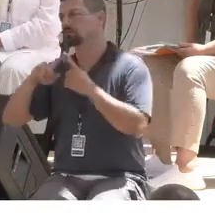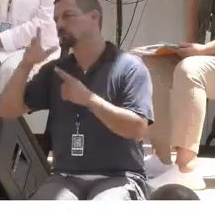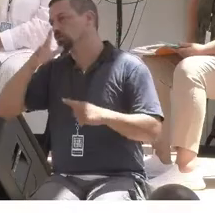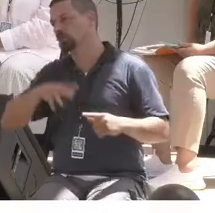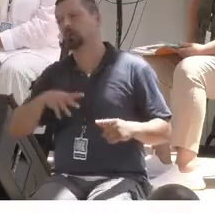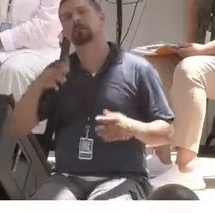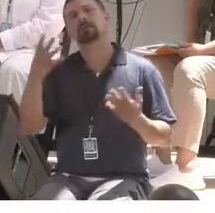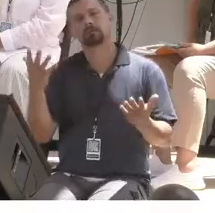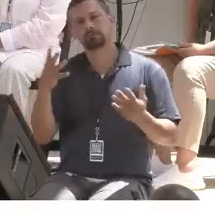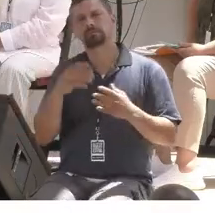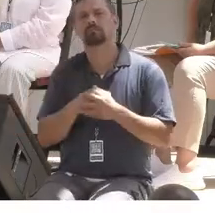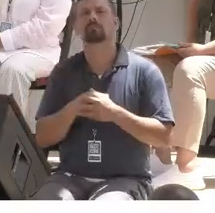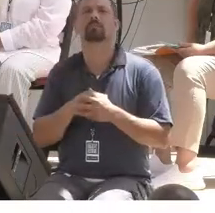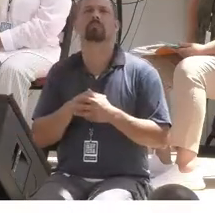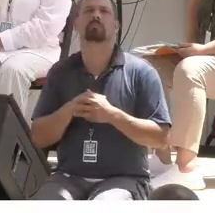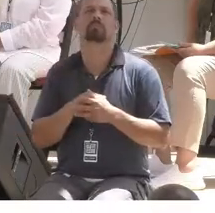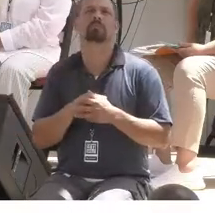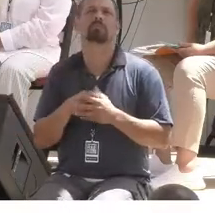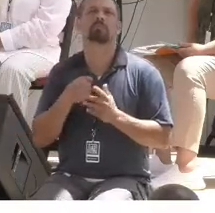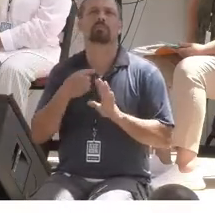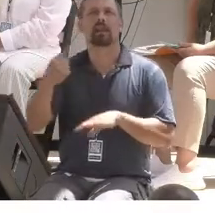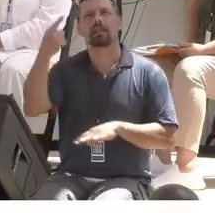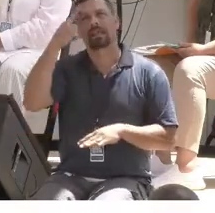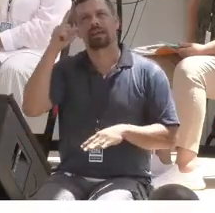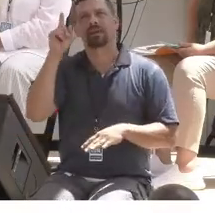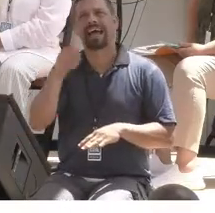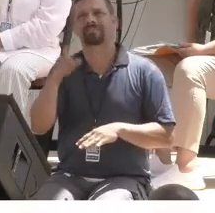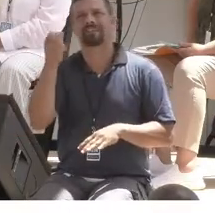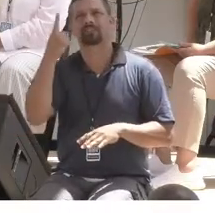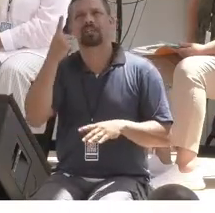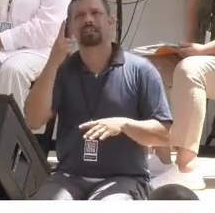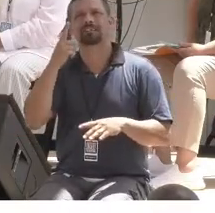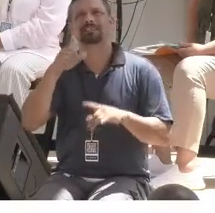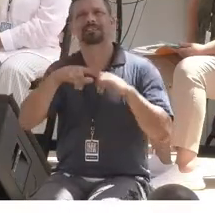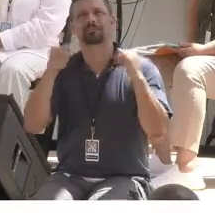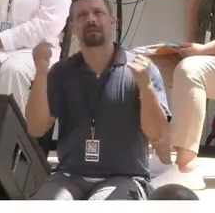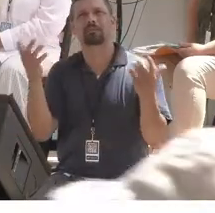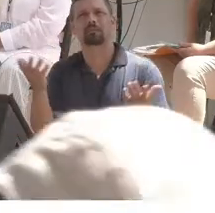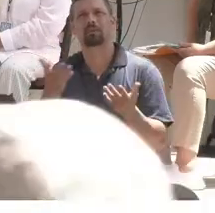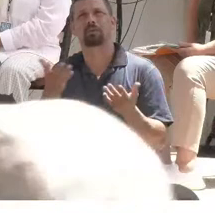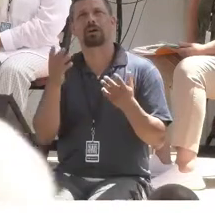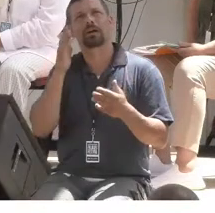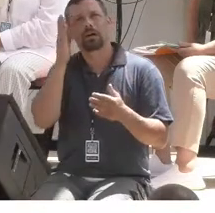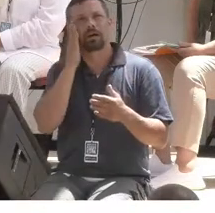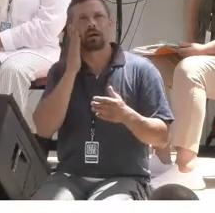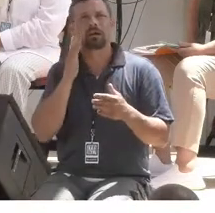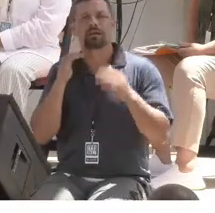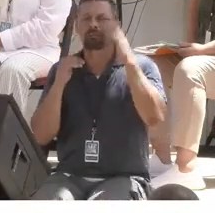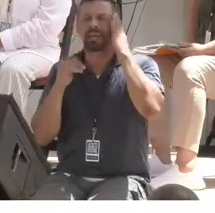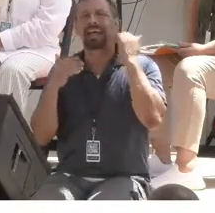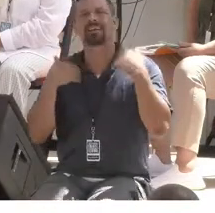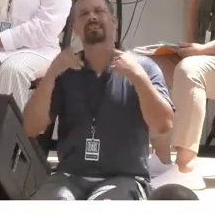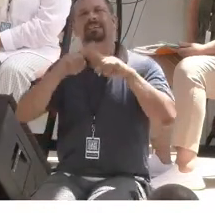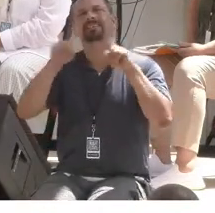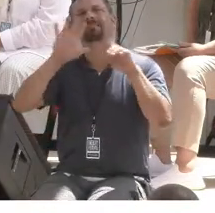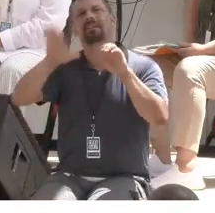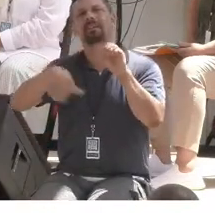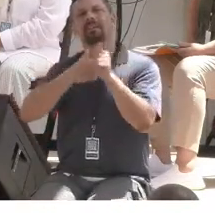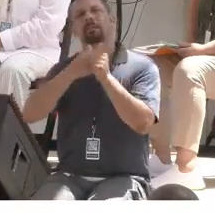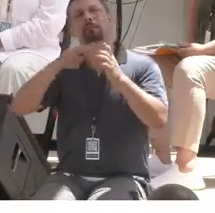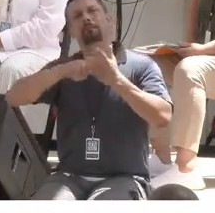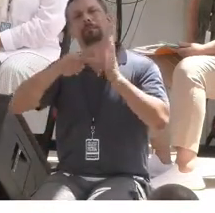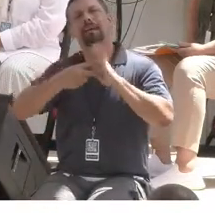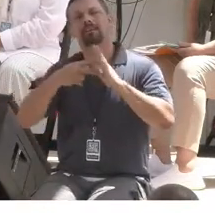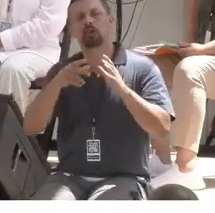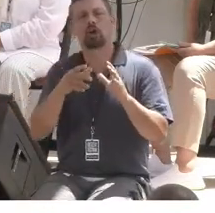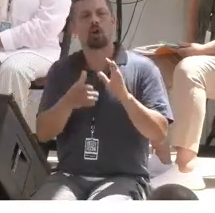Of course, I think what we also have to understand is they have different meanings. So I think making crafts